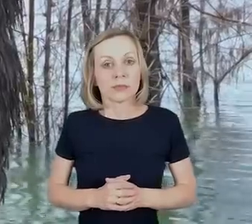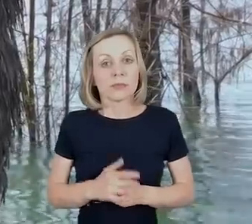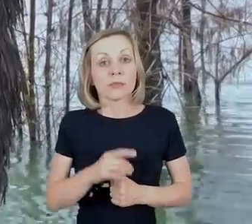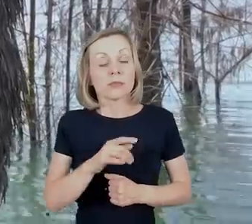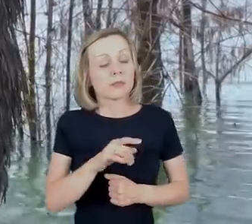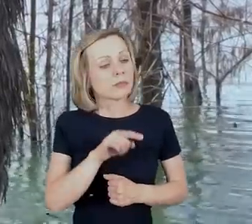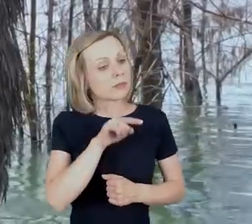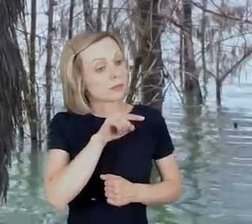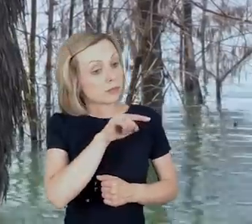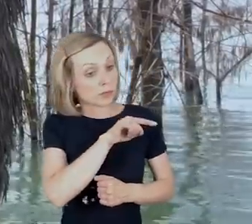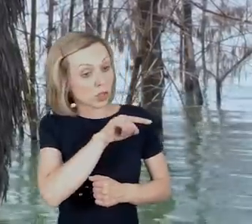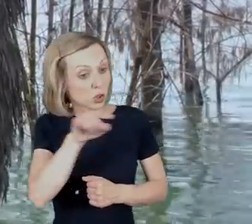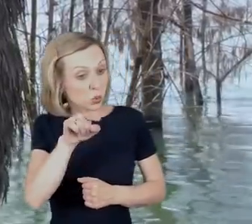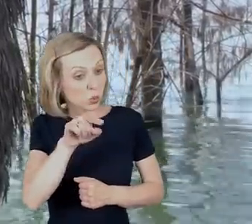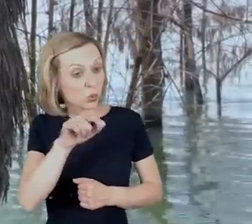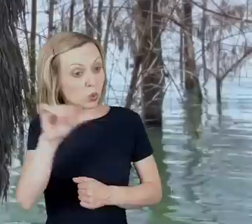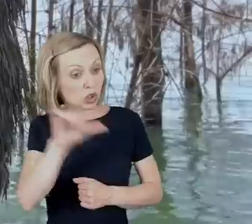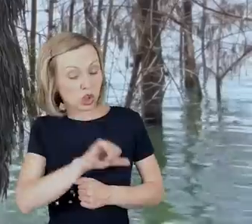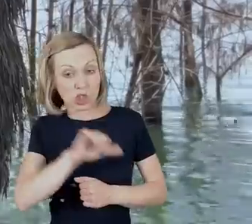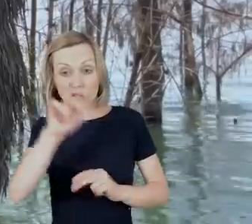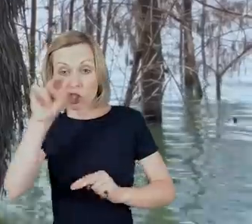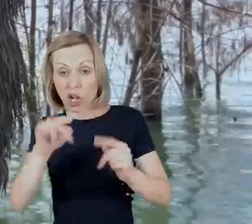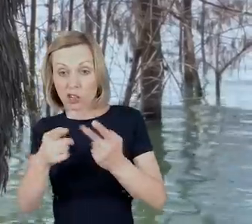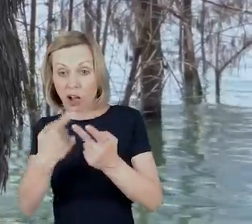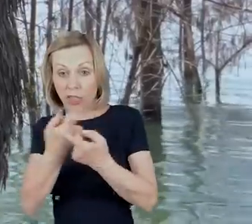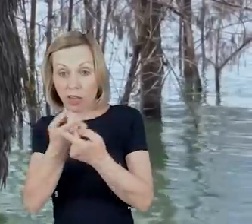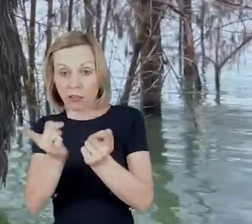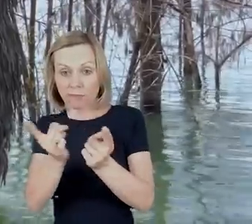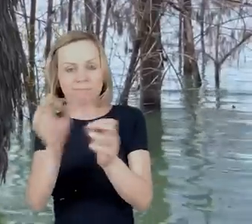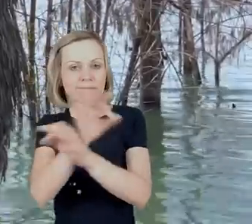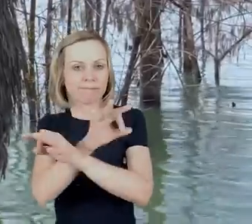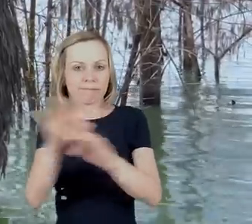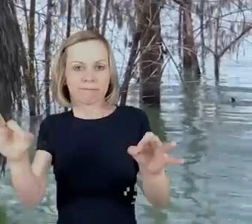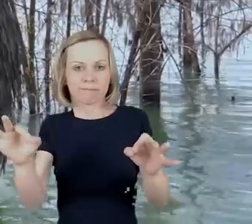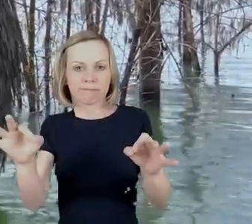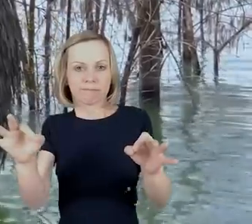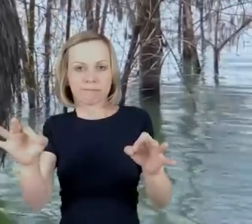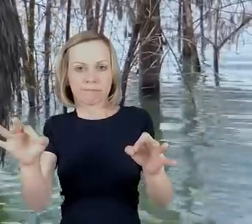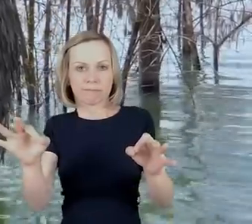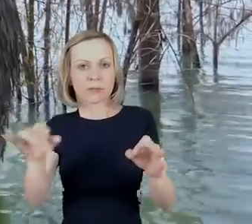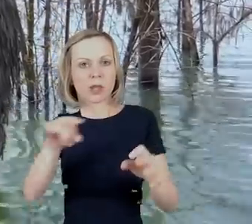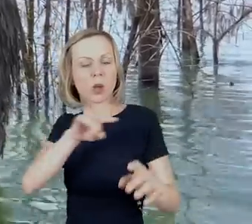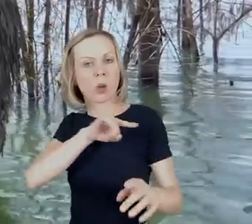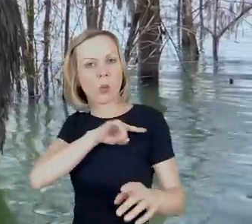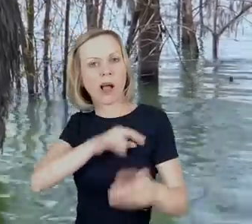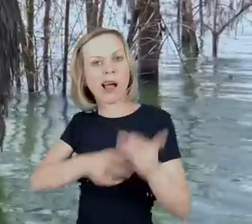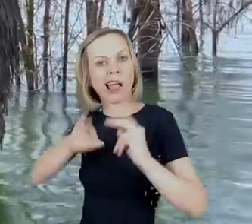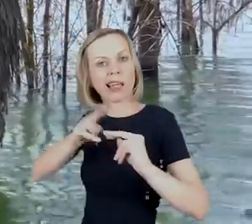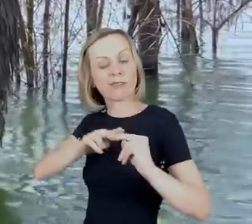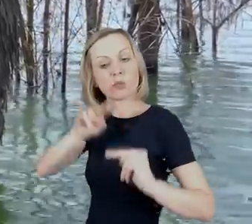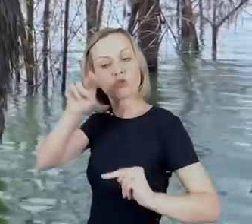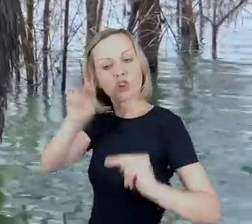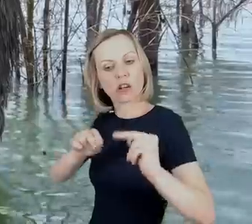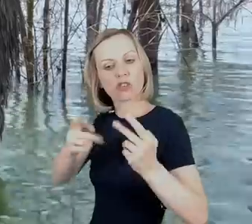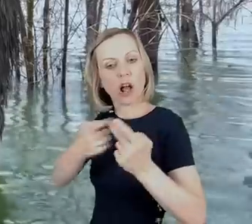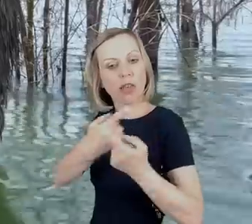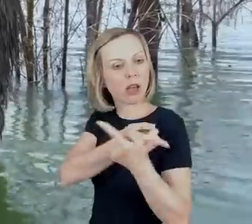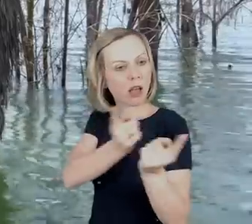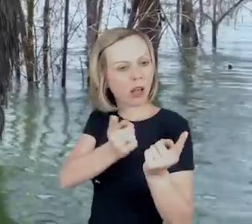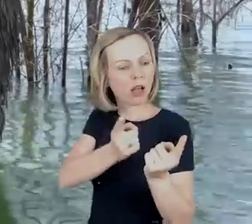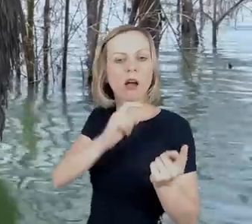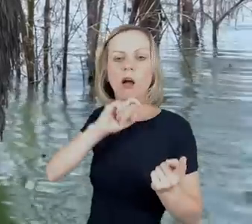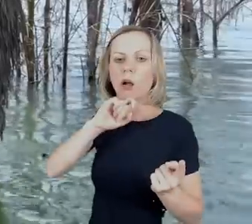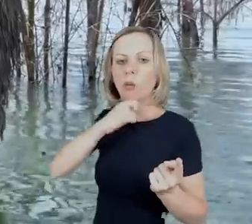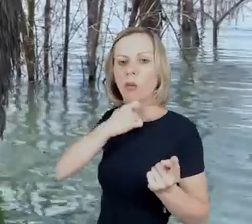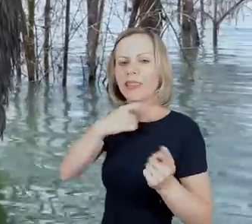Do not judge, so that you may not be judged. For with the judgment you make, you will be judged, and